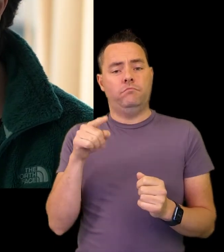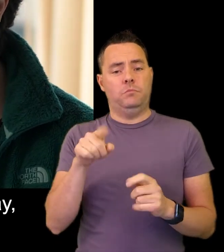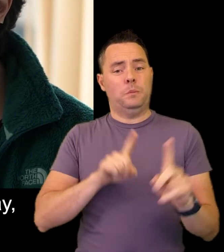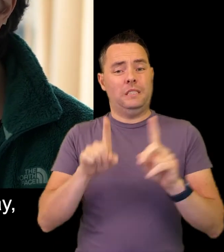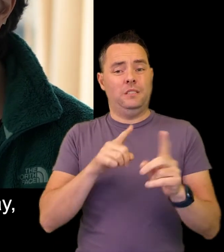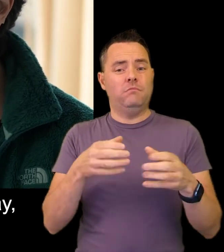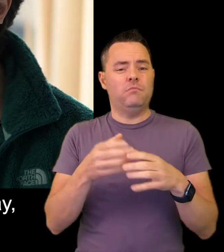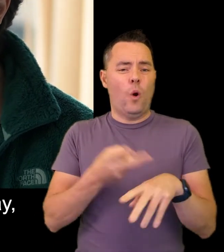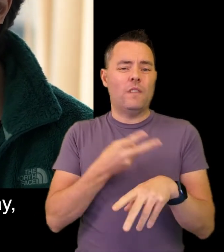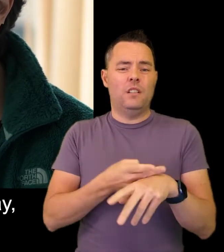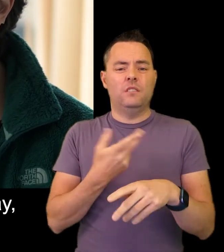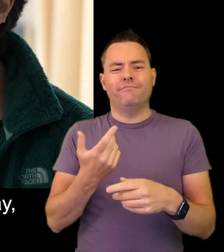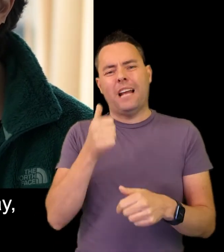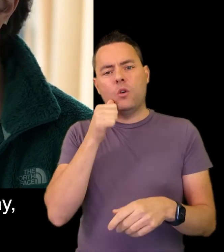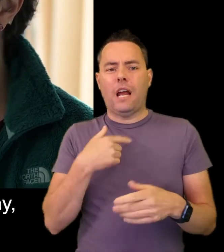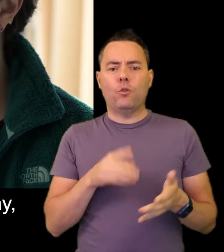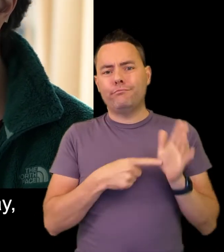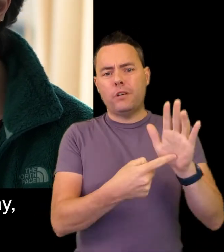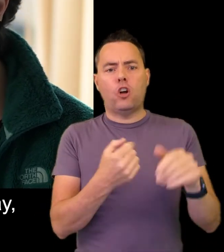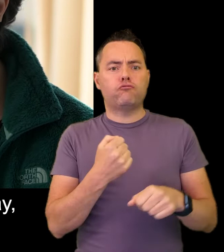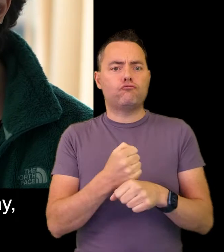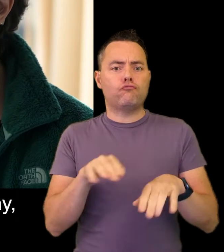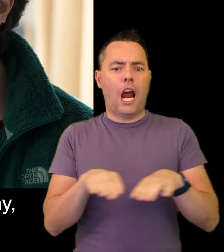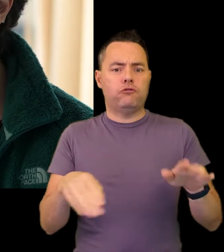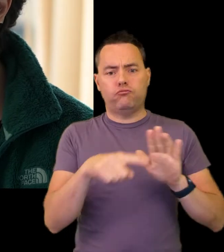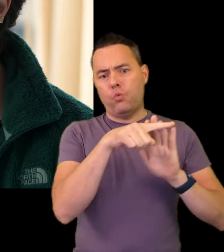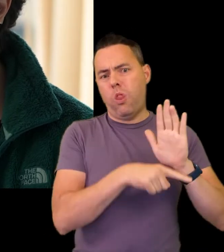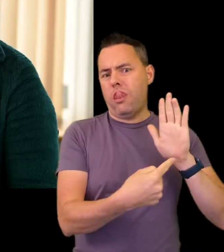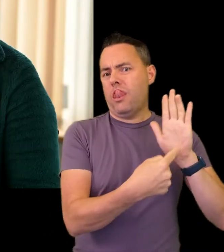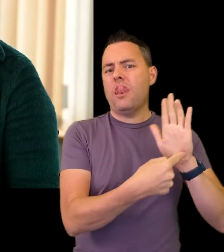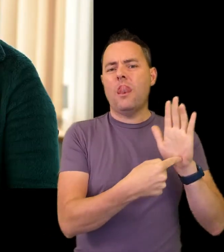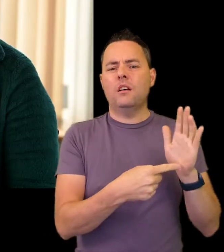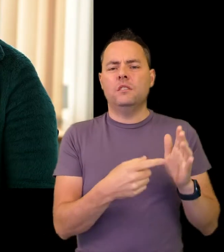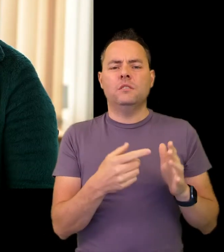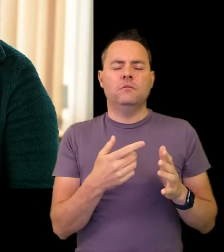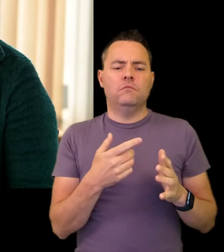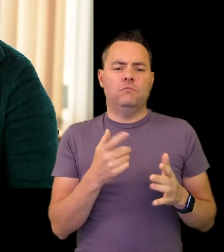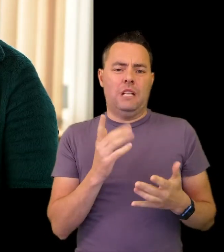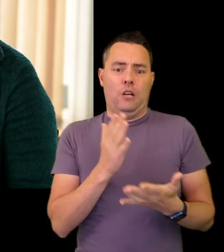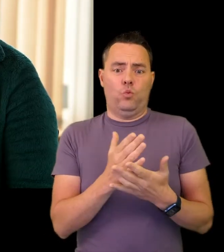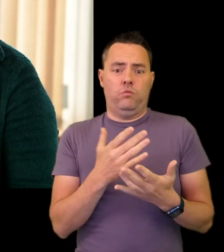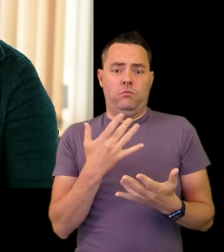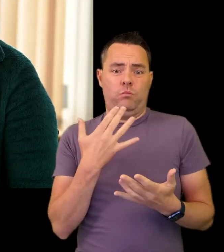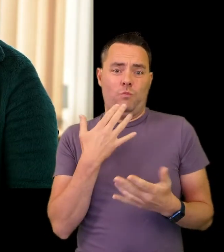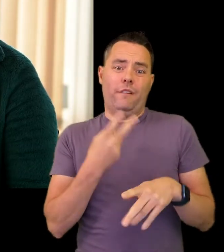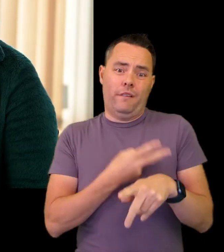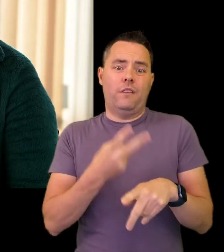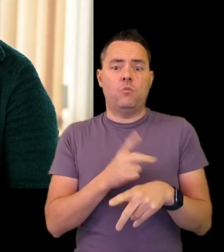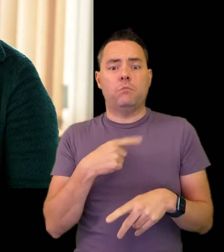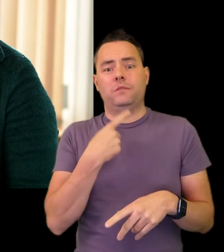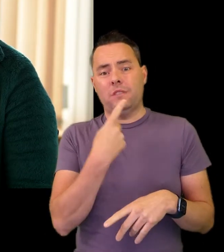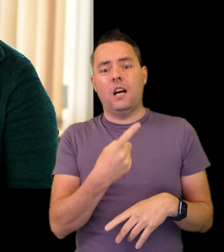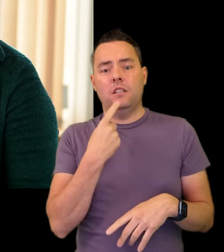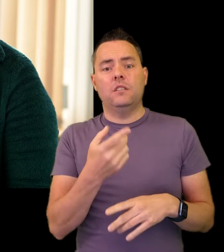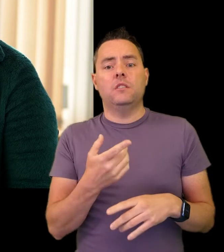we come to a workshop or a meeting, we often say, well, what ground rules would we like? If we actually reframe that to say,